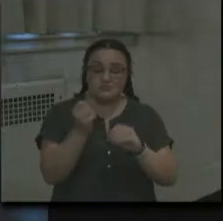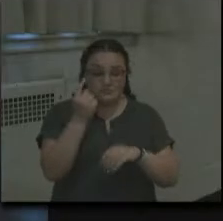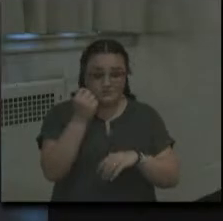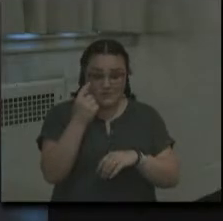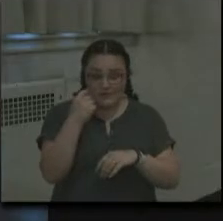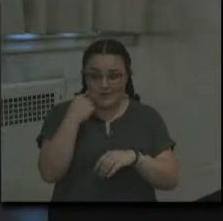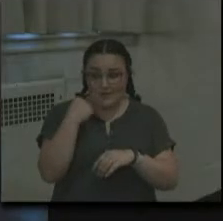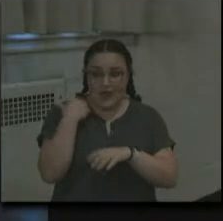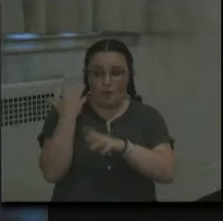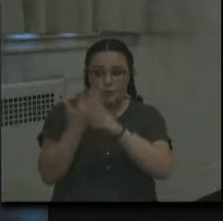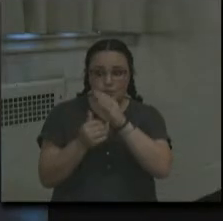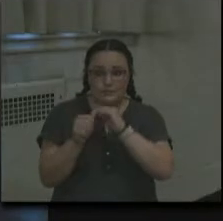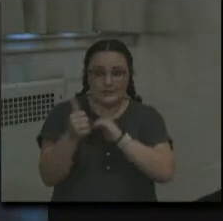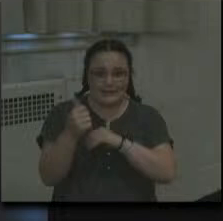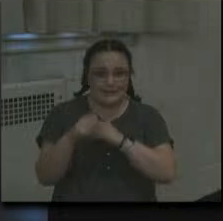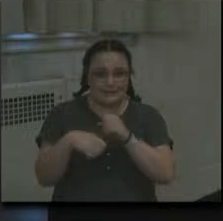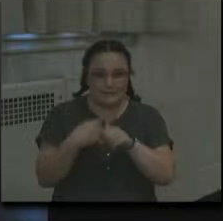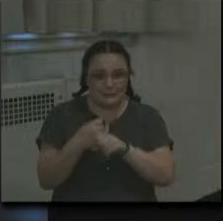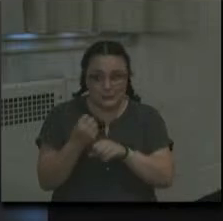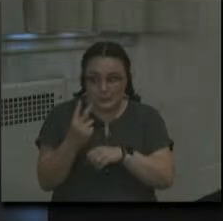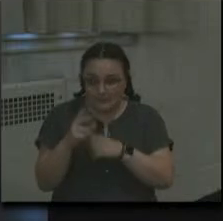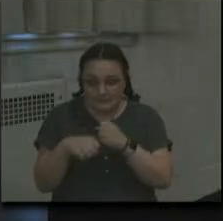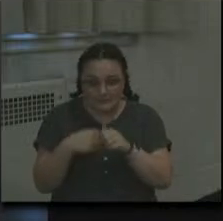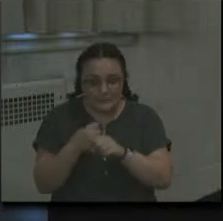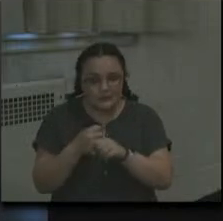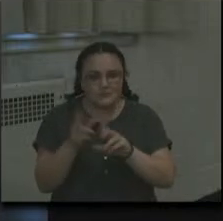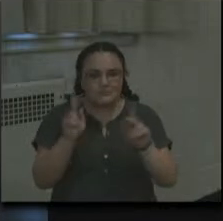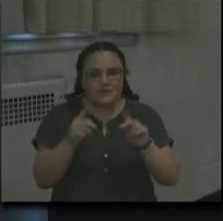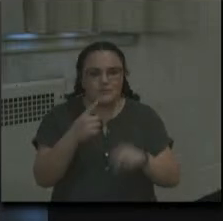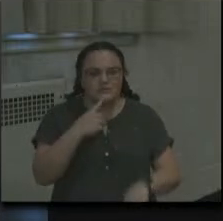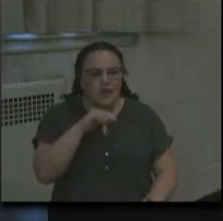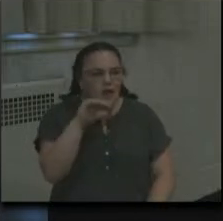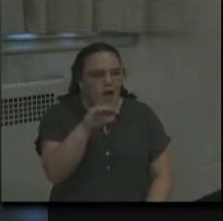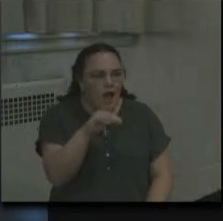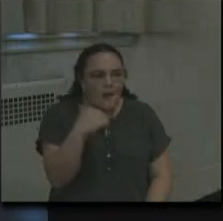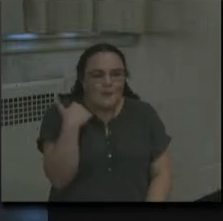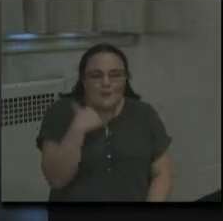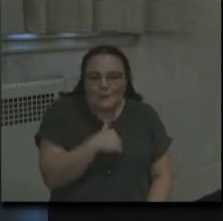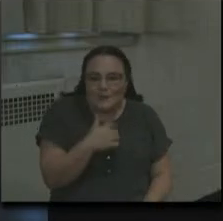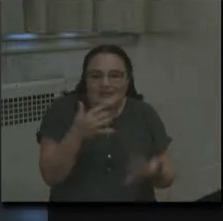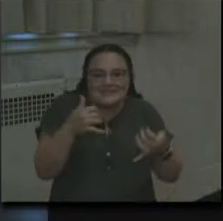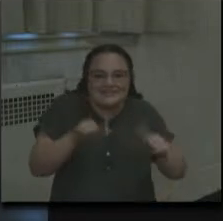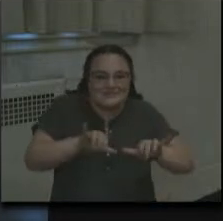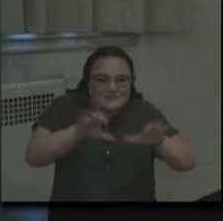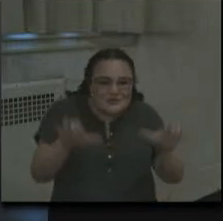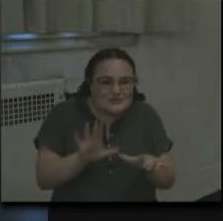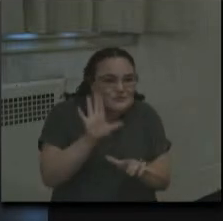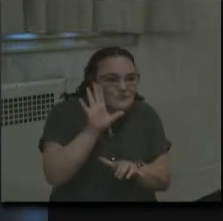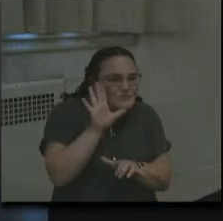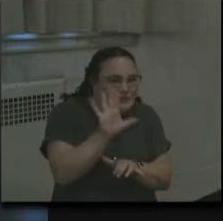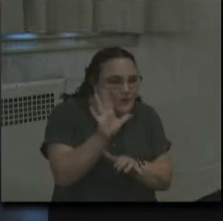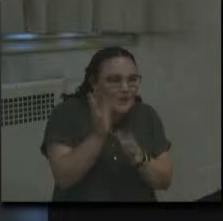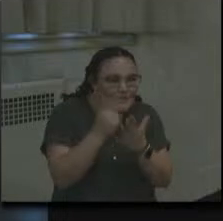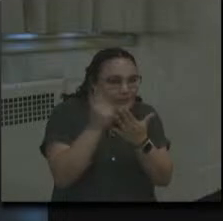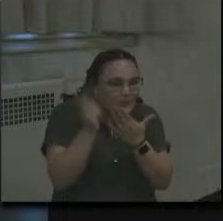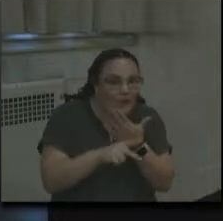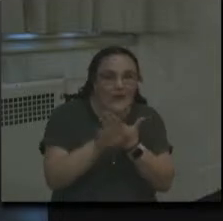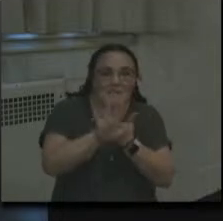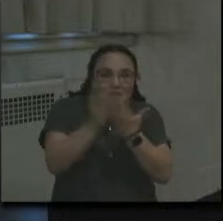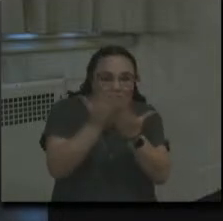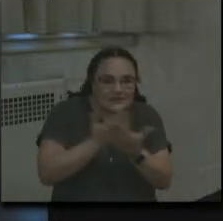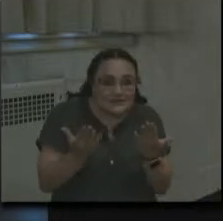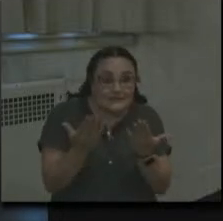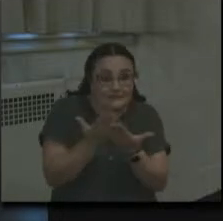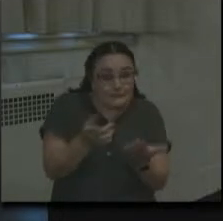for 10, 12 years, and folks say to you, we're still doing some of the stuff that you put in place, or some